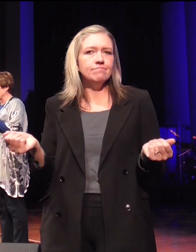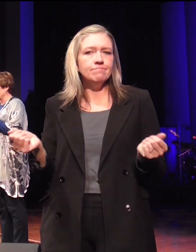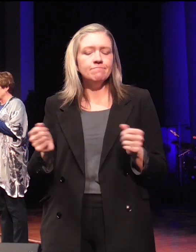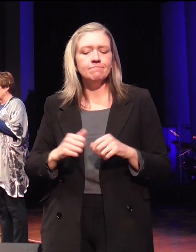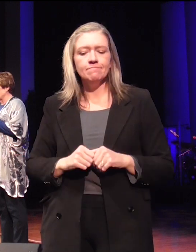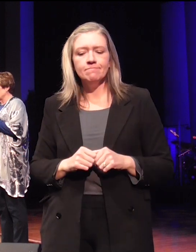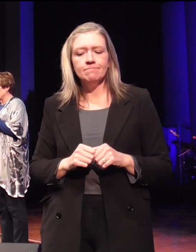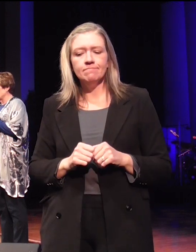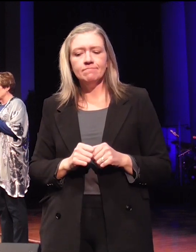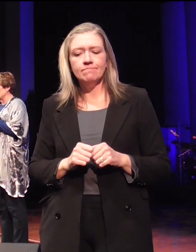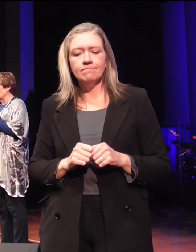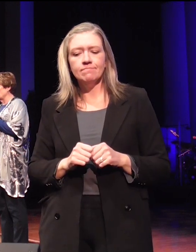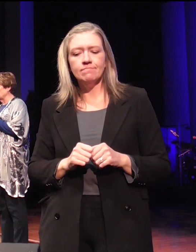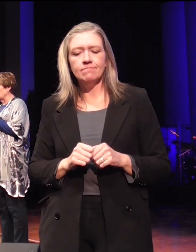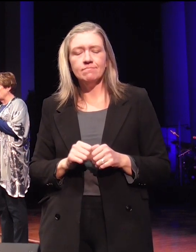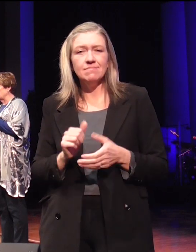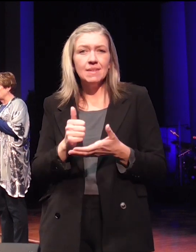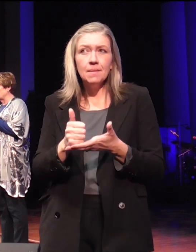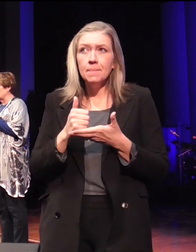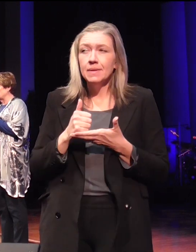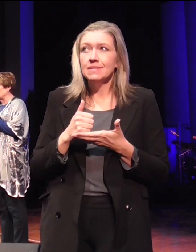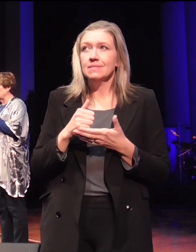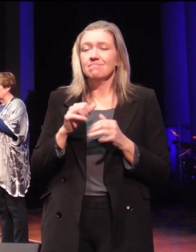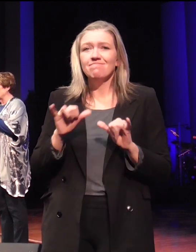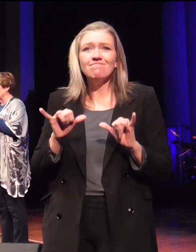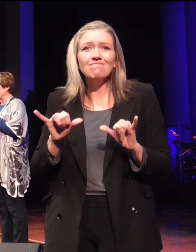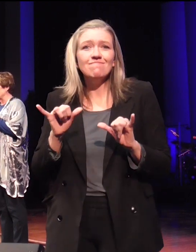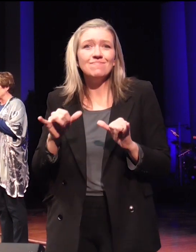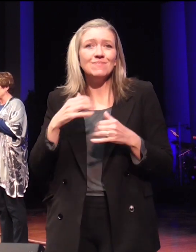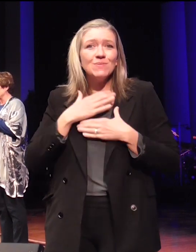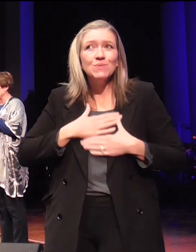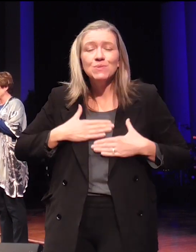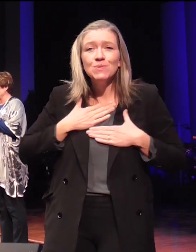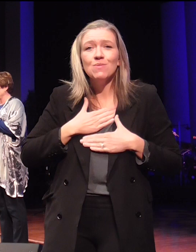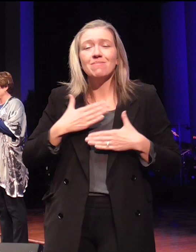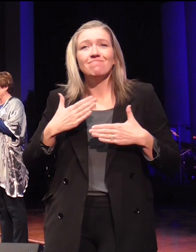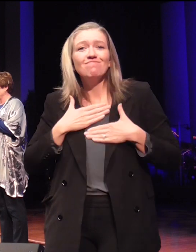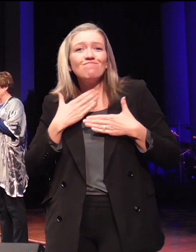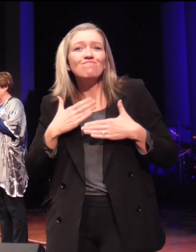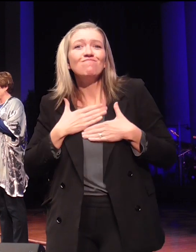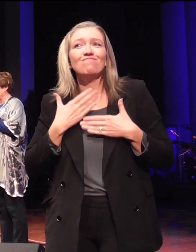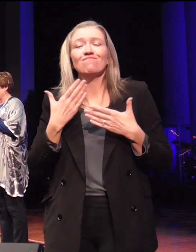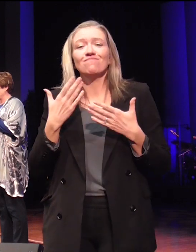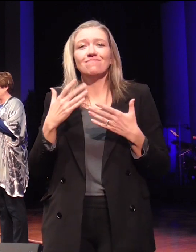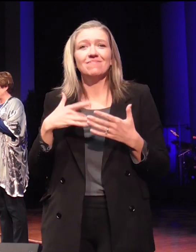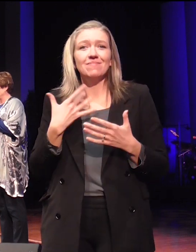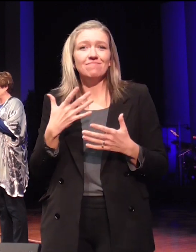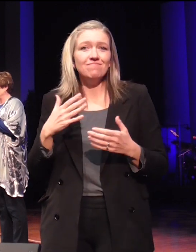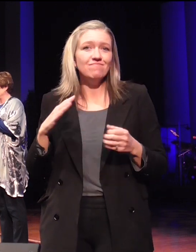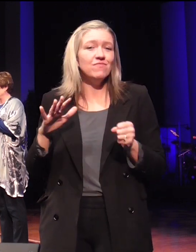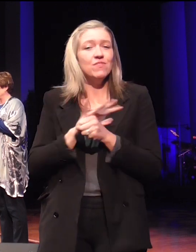helping us to enjoy life to its very fullest.